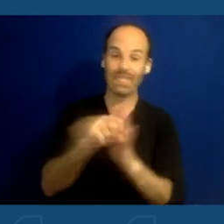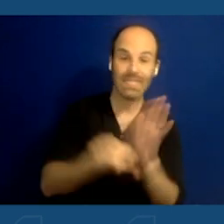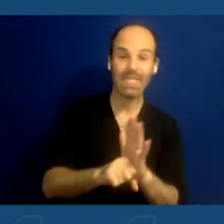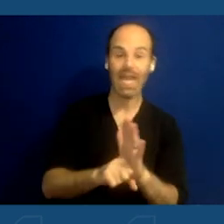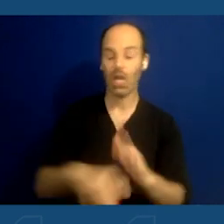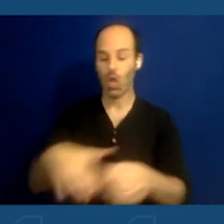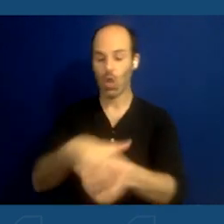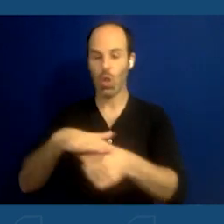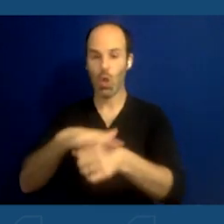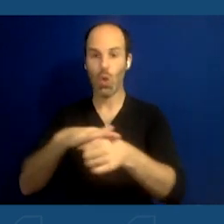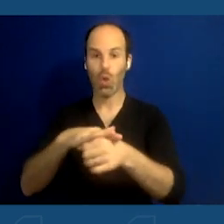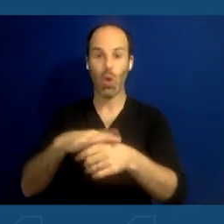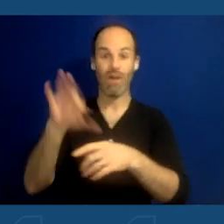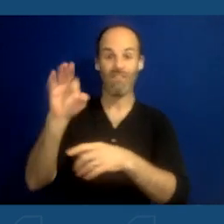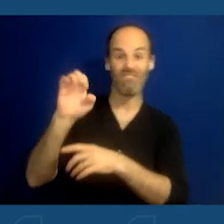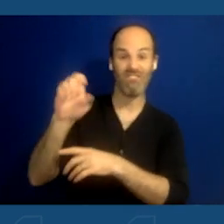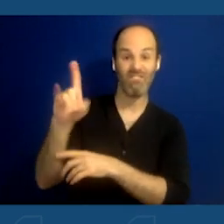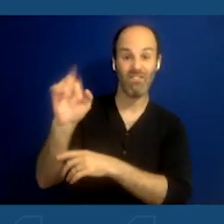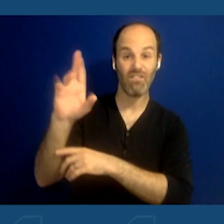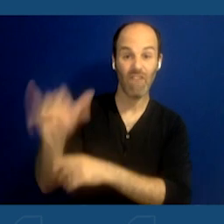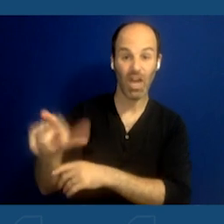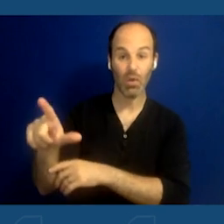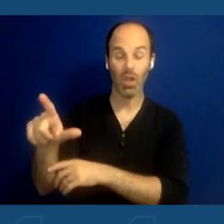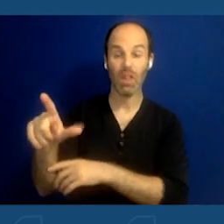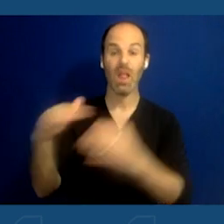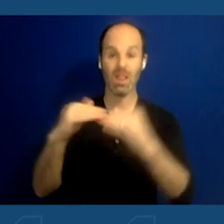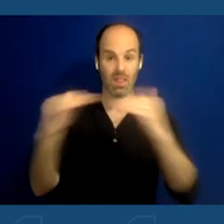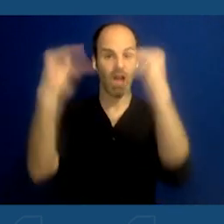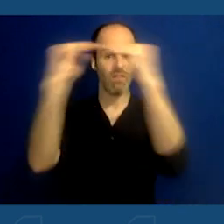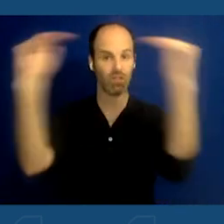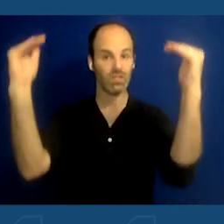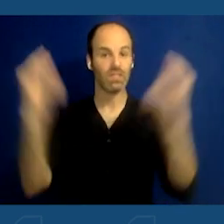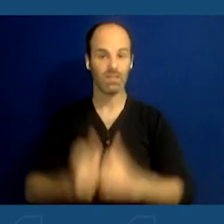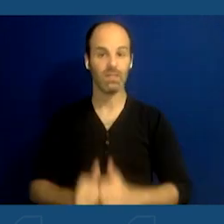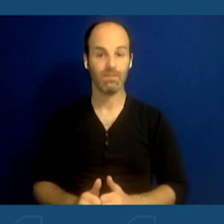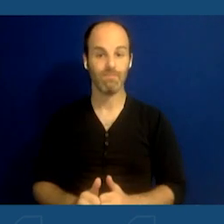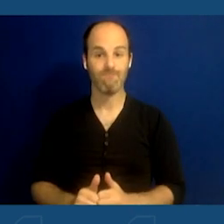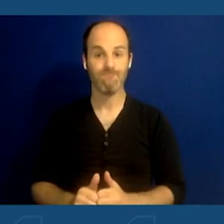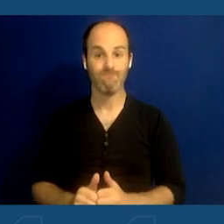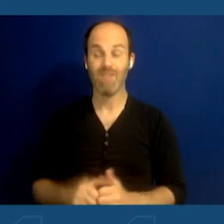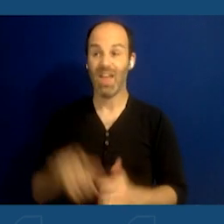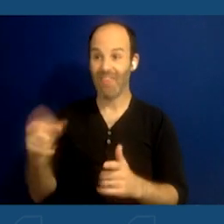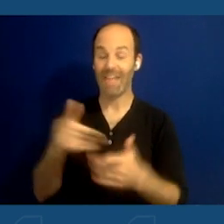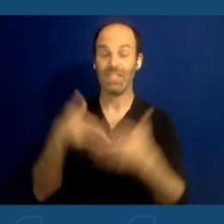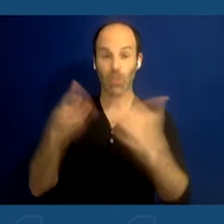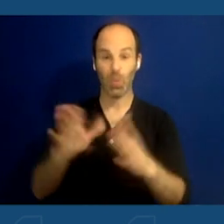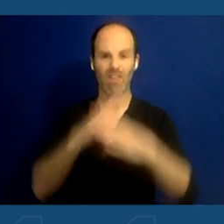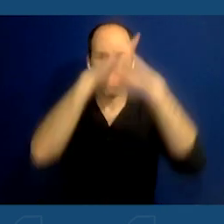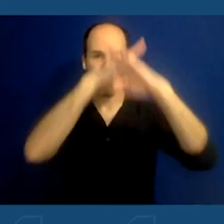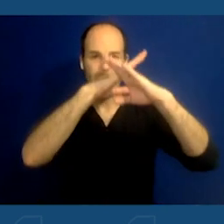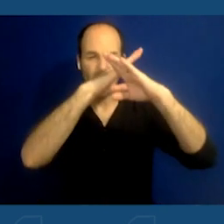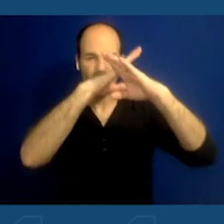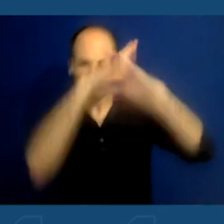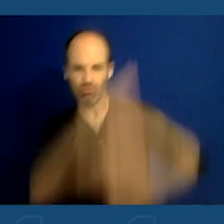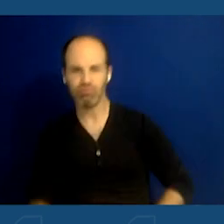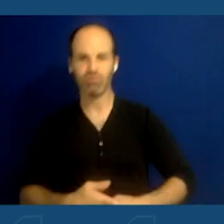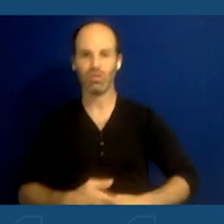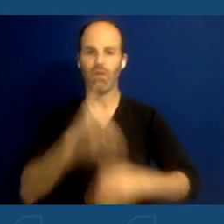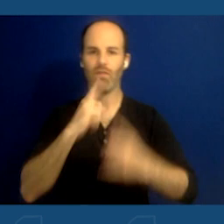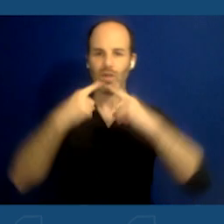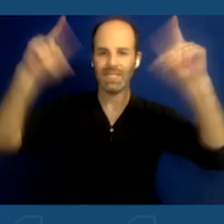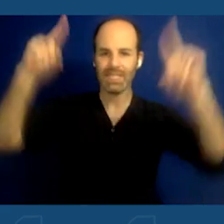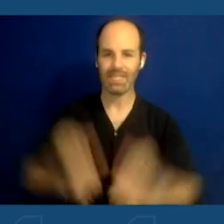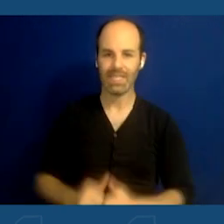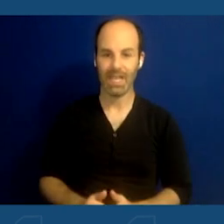time institutional, but those have historically been barriers to success. They are now working in a level of